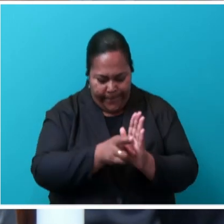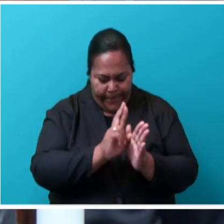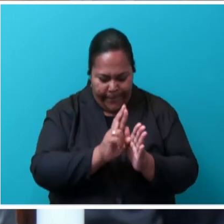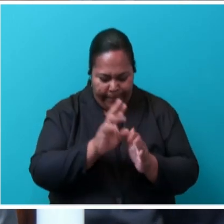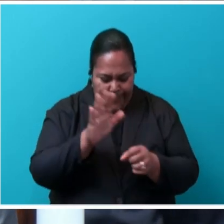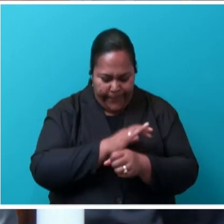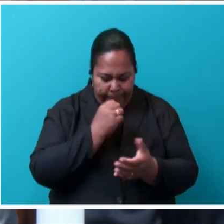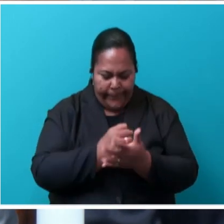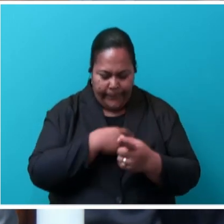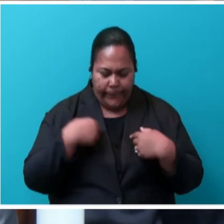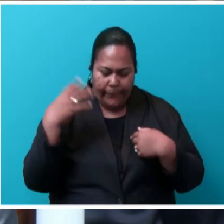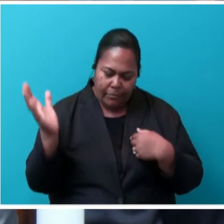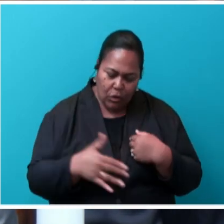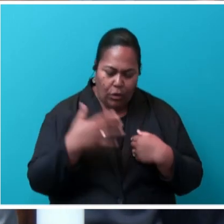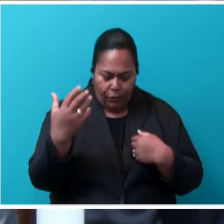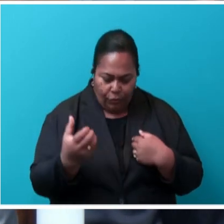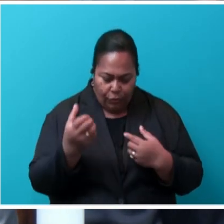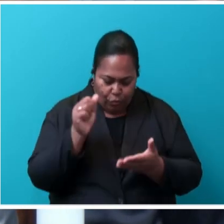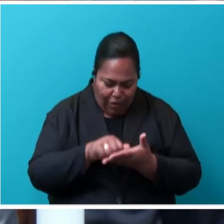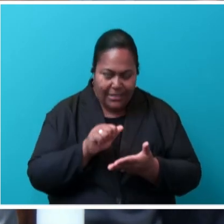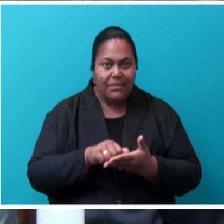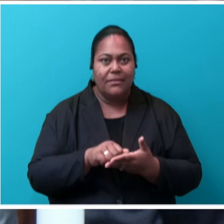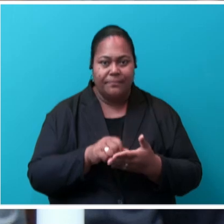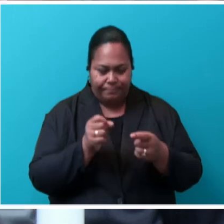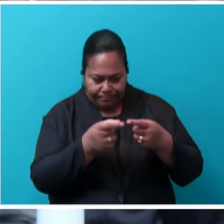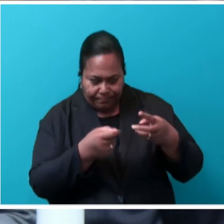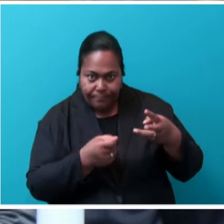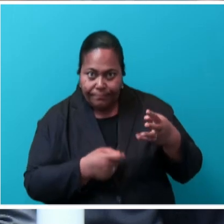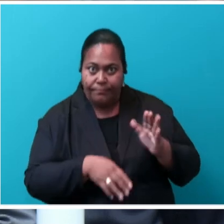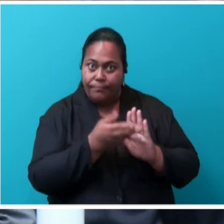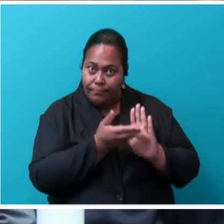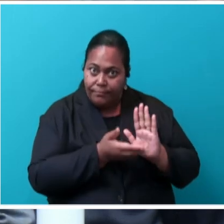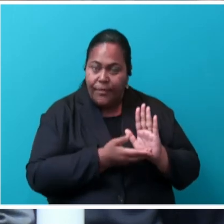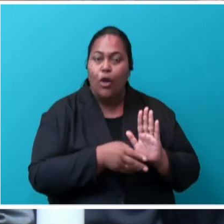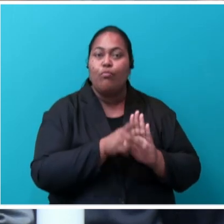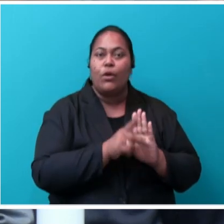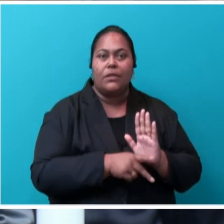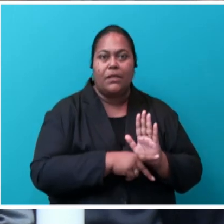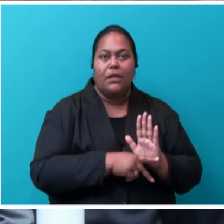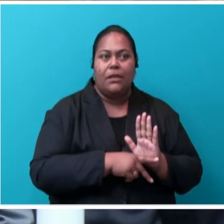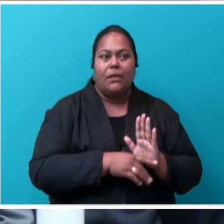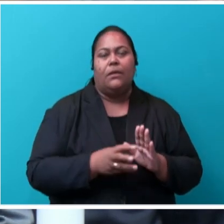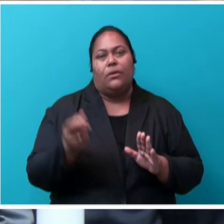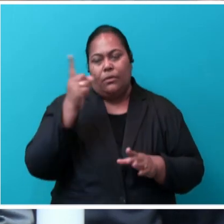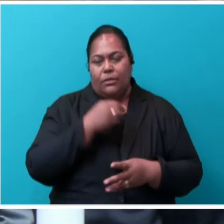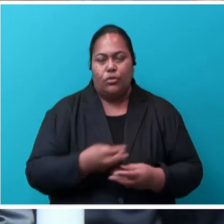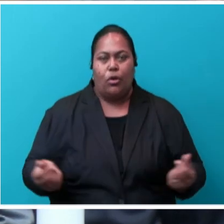that we have all the right features in the policy to address some of the issues that have already been highlighted by the Office of